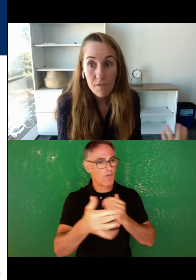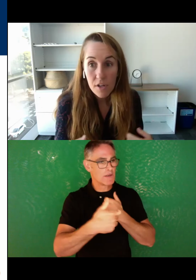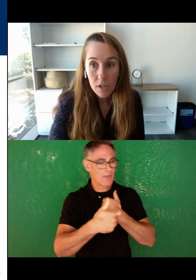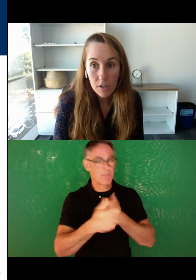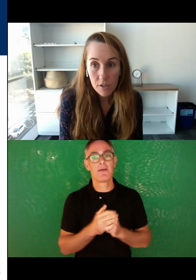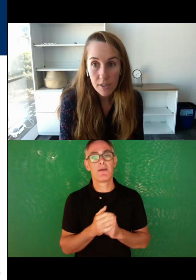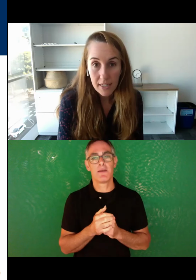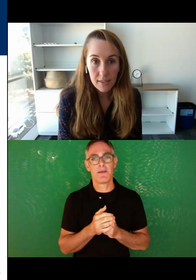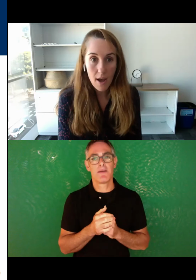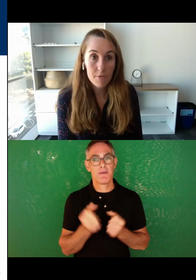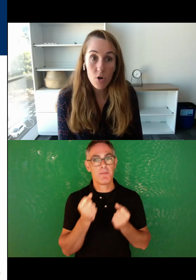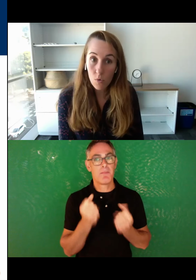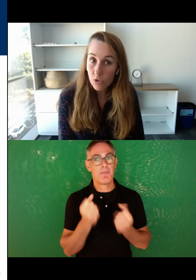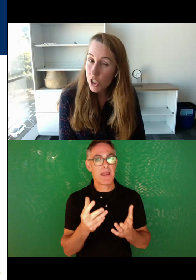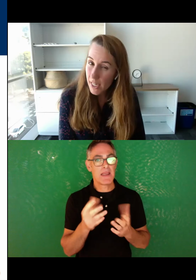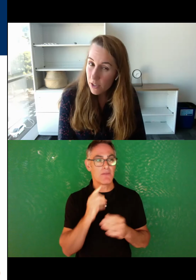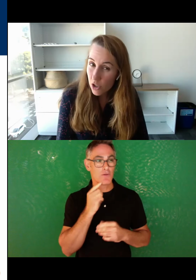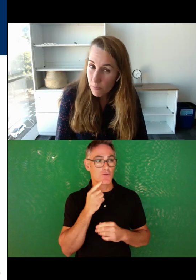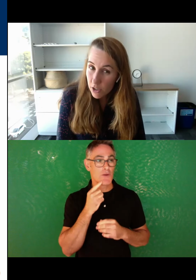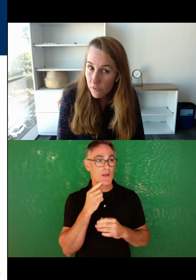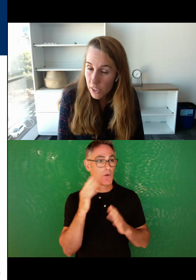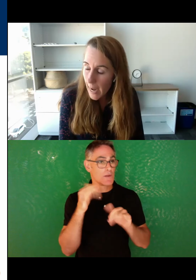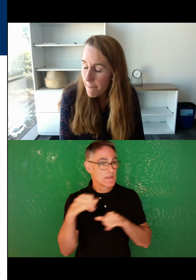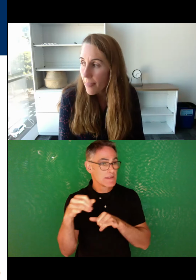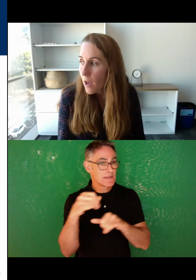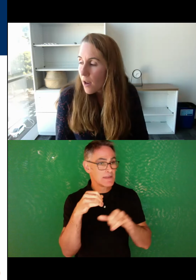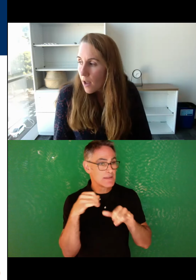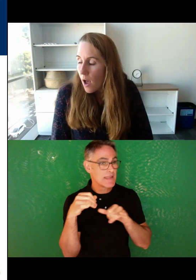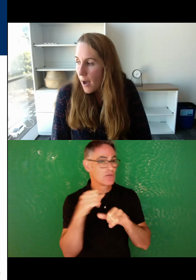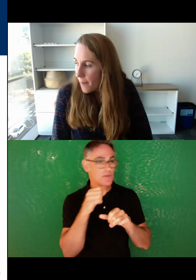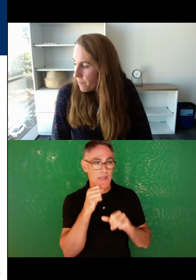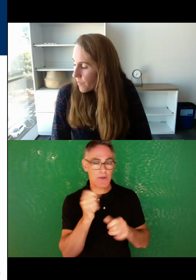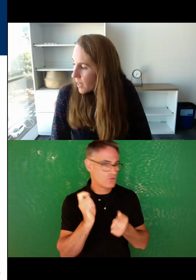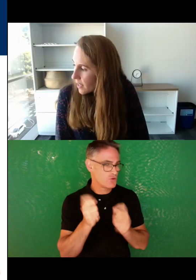many of the critical things don't change too much over time.